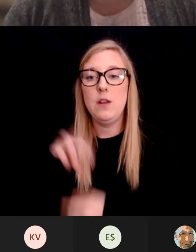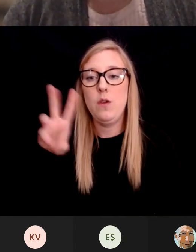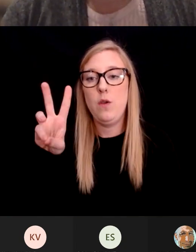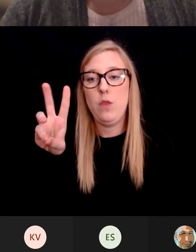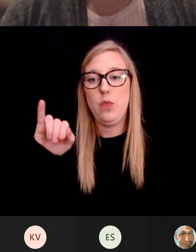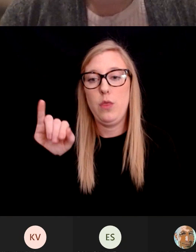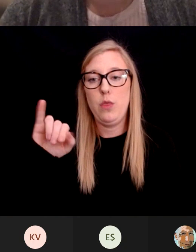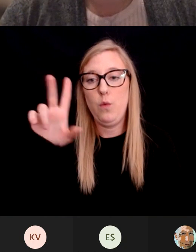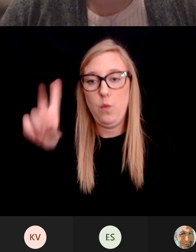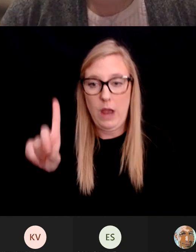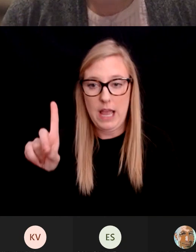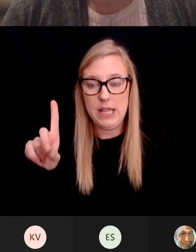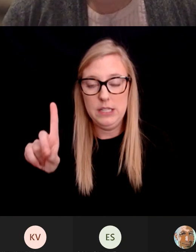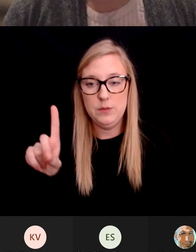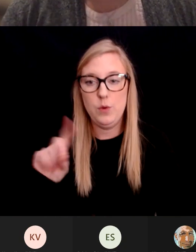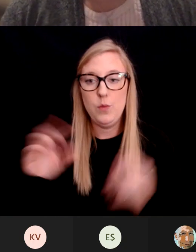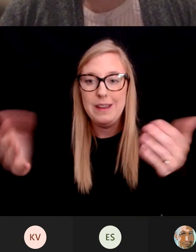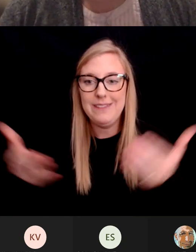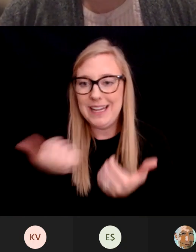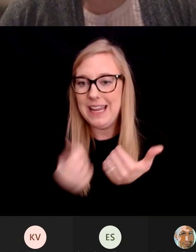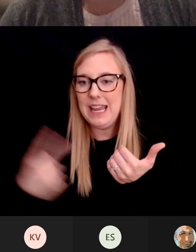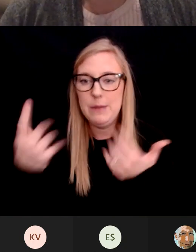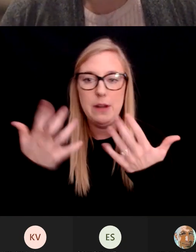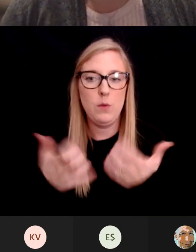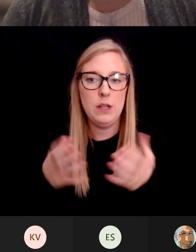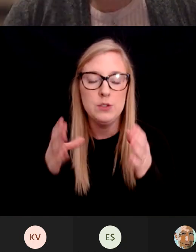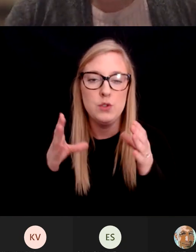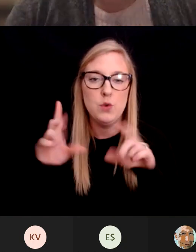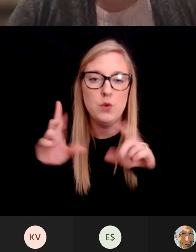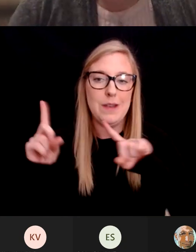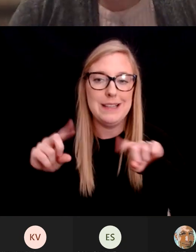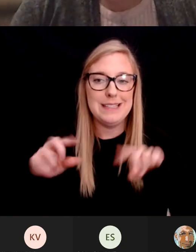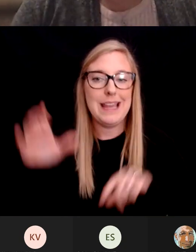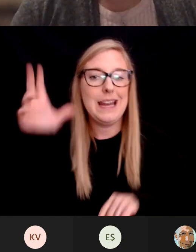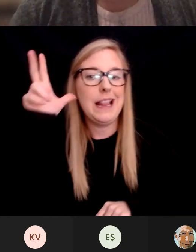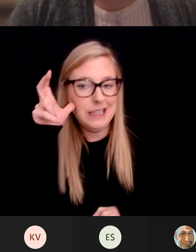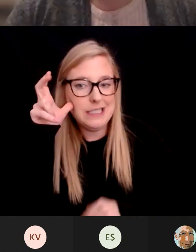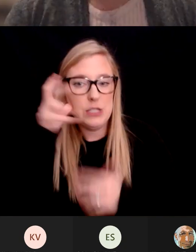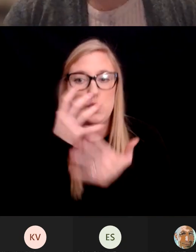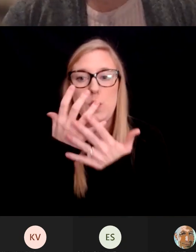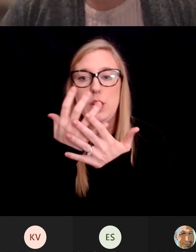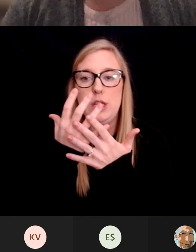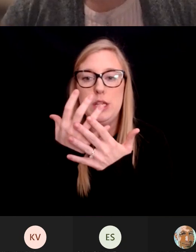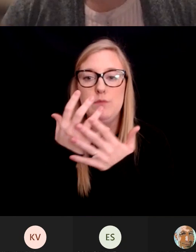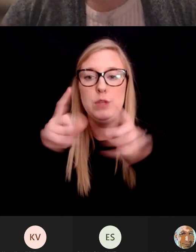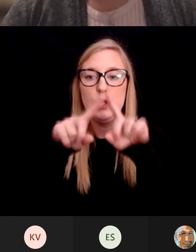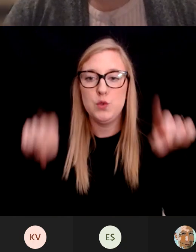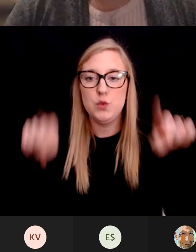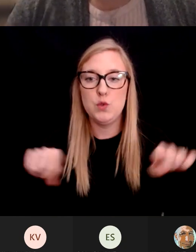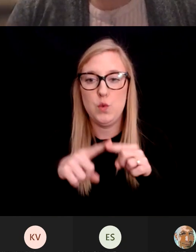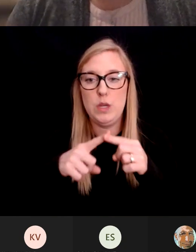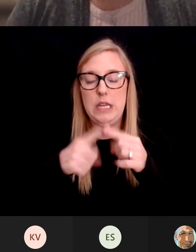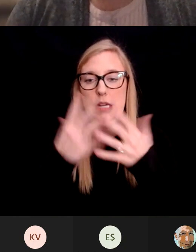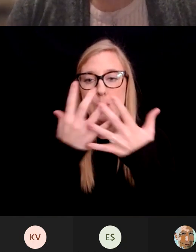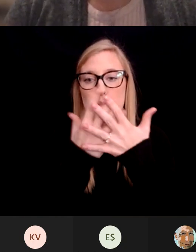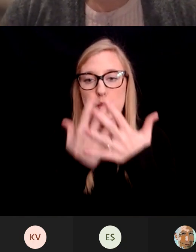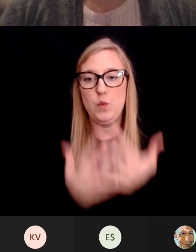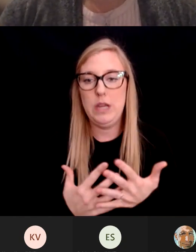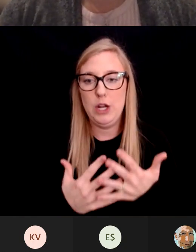who wants to attend to listen to a screen reader go through a site, and then we'll also call attention to